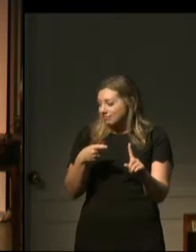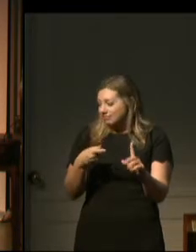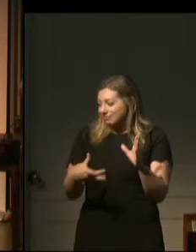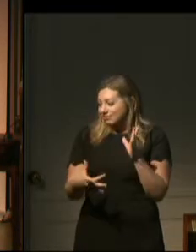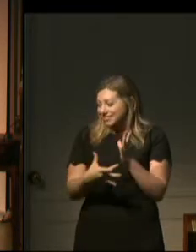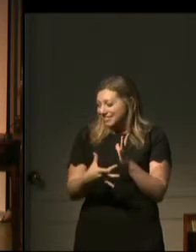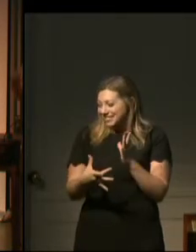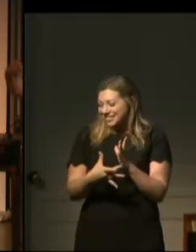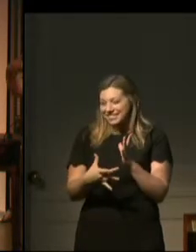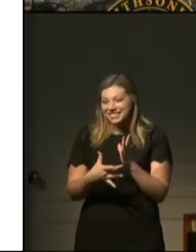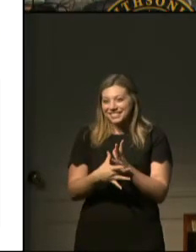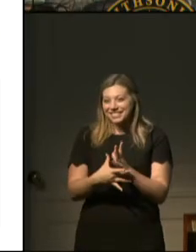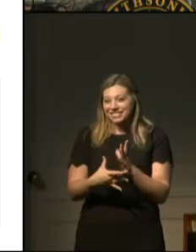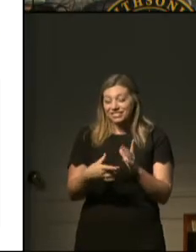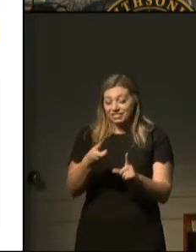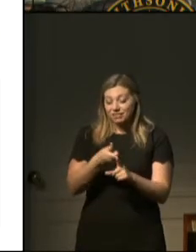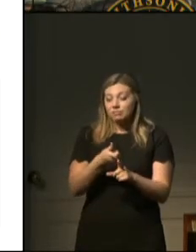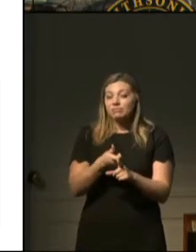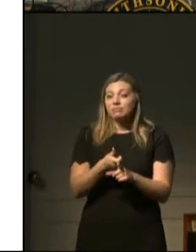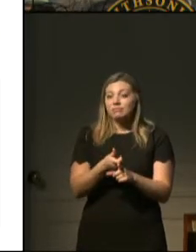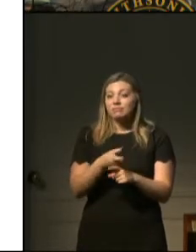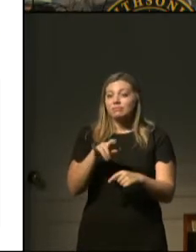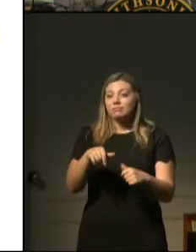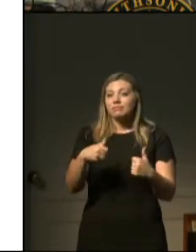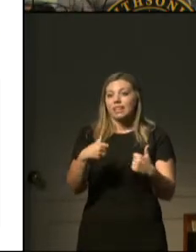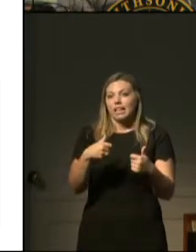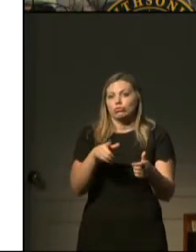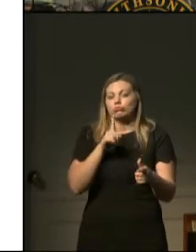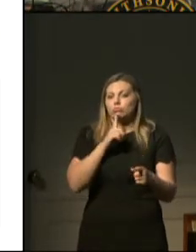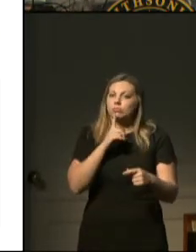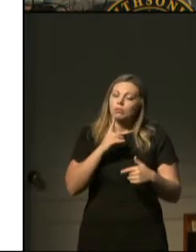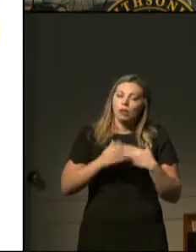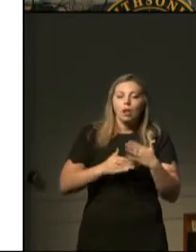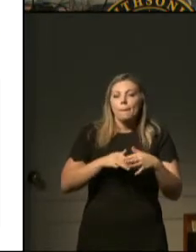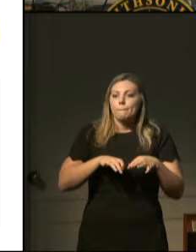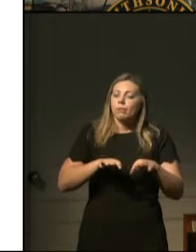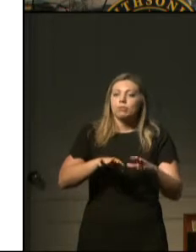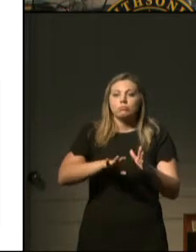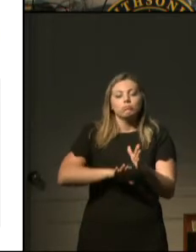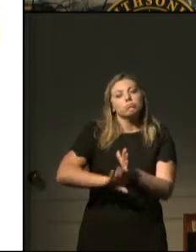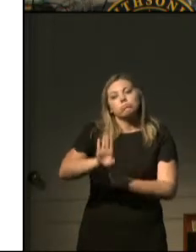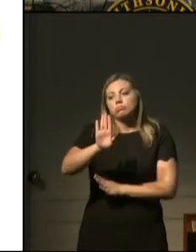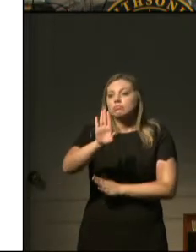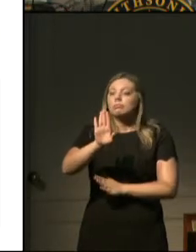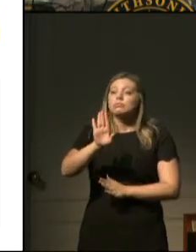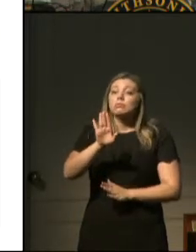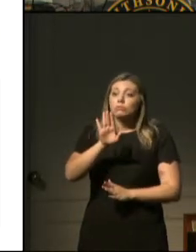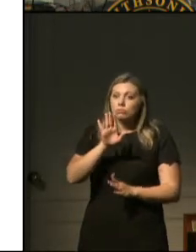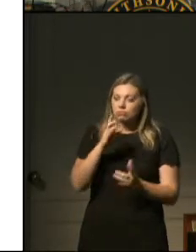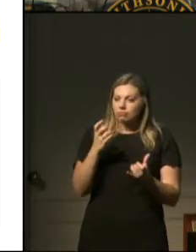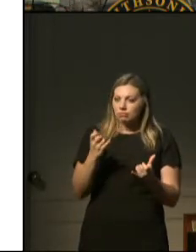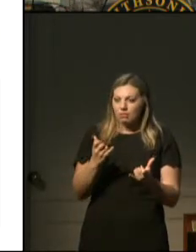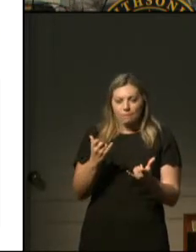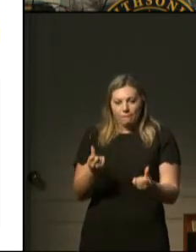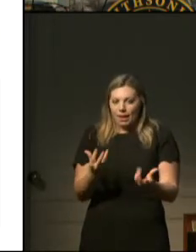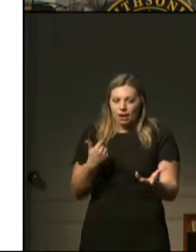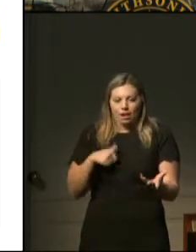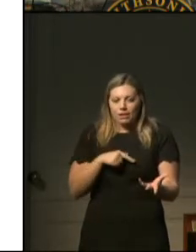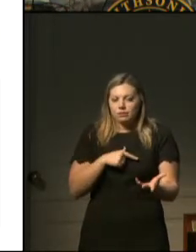technology is gaining speed faster and faster. It's developing more and more, and a lot of us can't